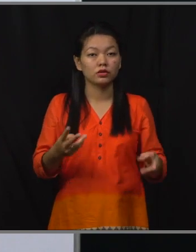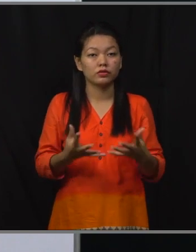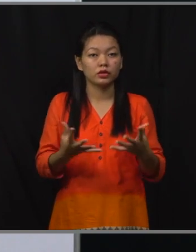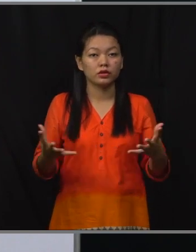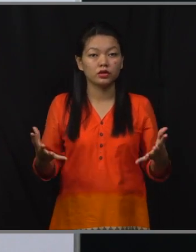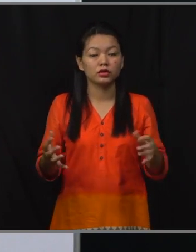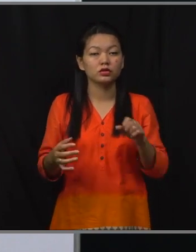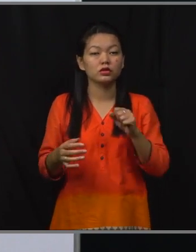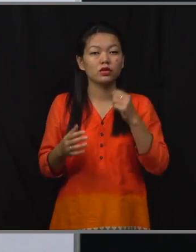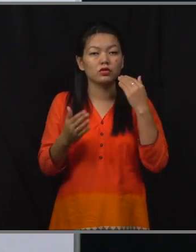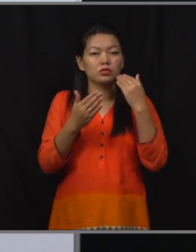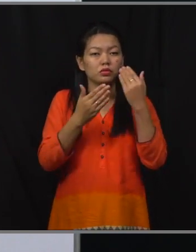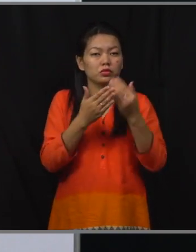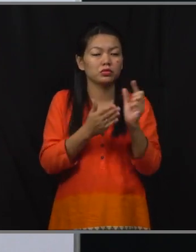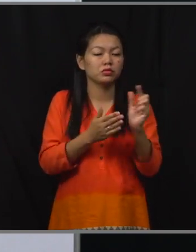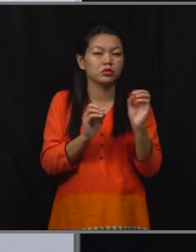plus 12,000